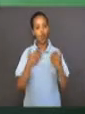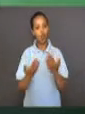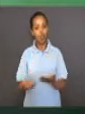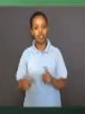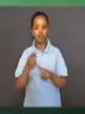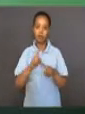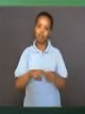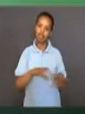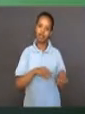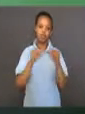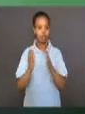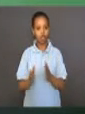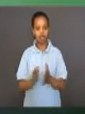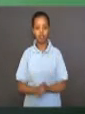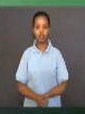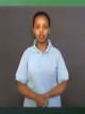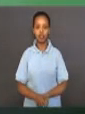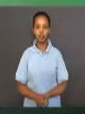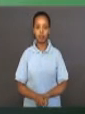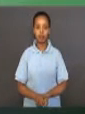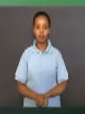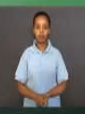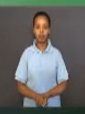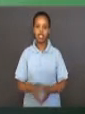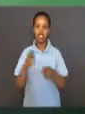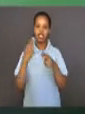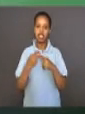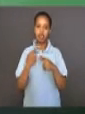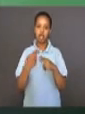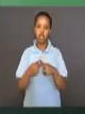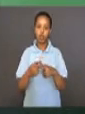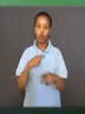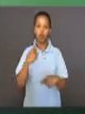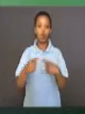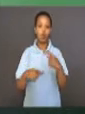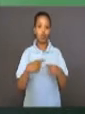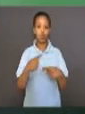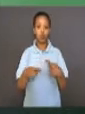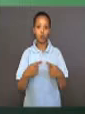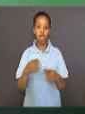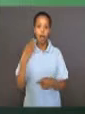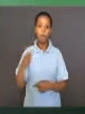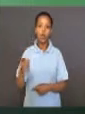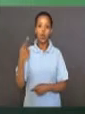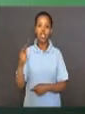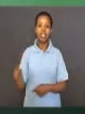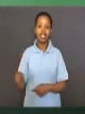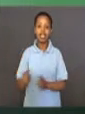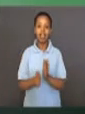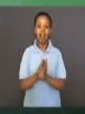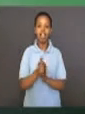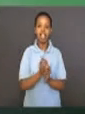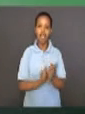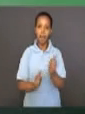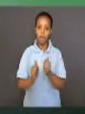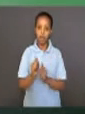Welcome back, students. The name of the process the blue-green